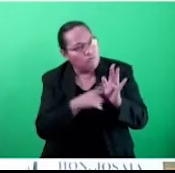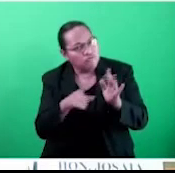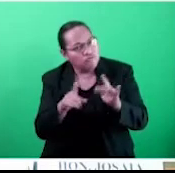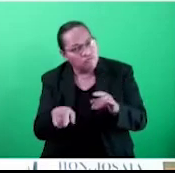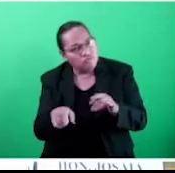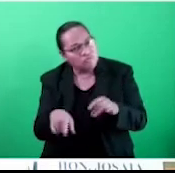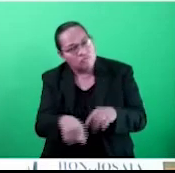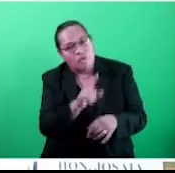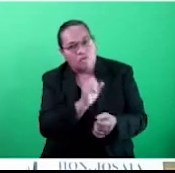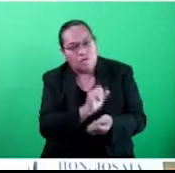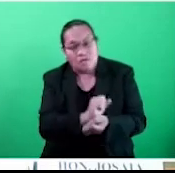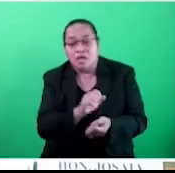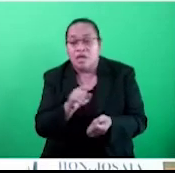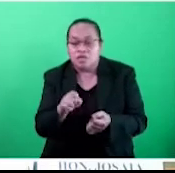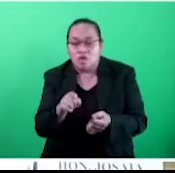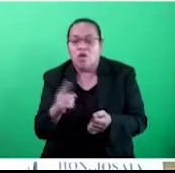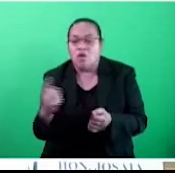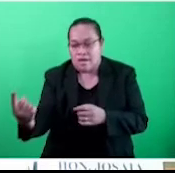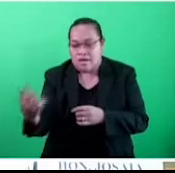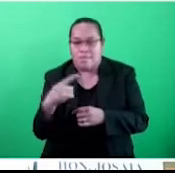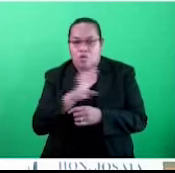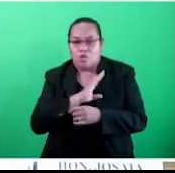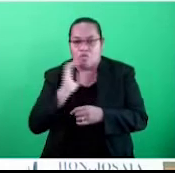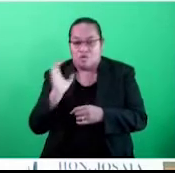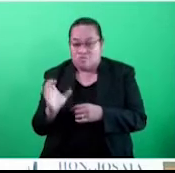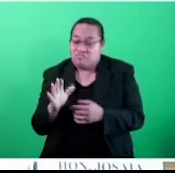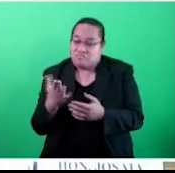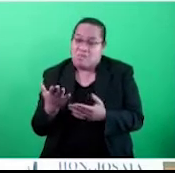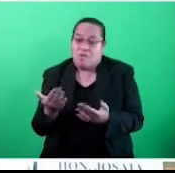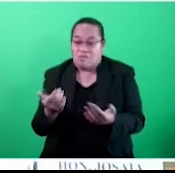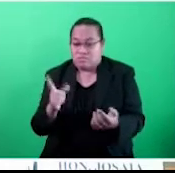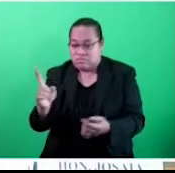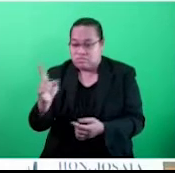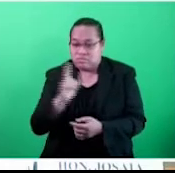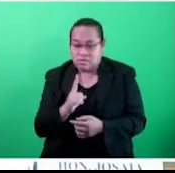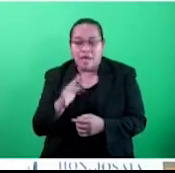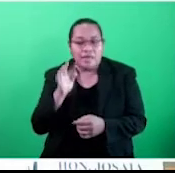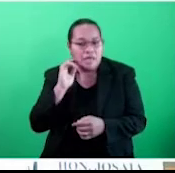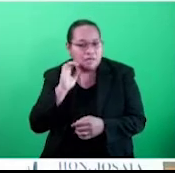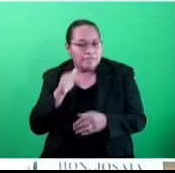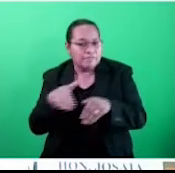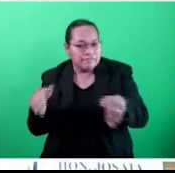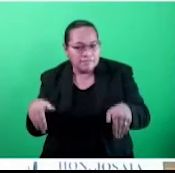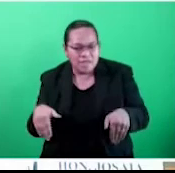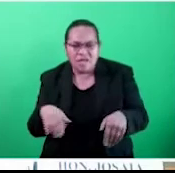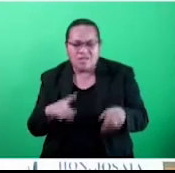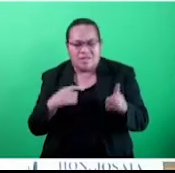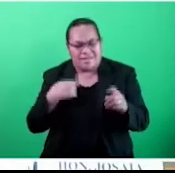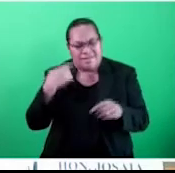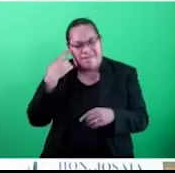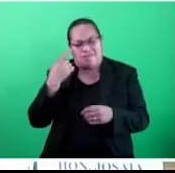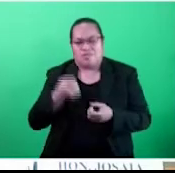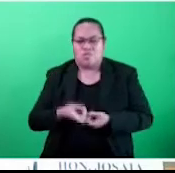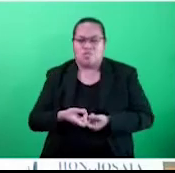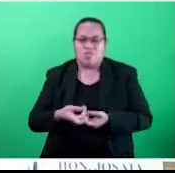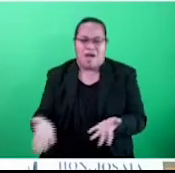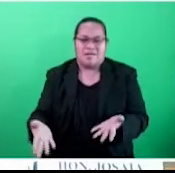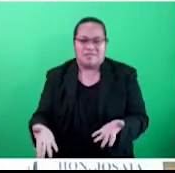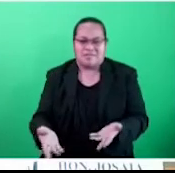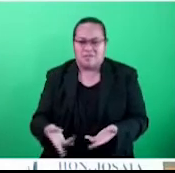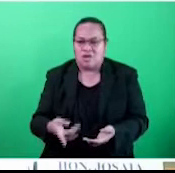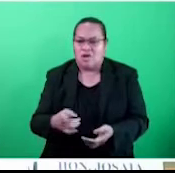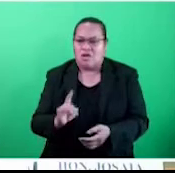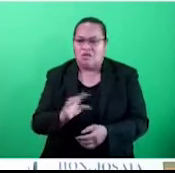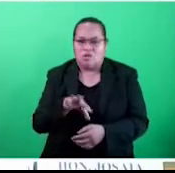matter goes to the Commission for hearing. So it would be, in fact, a waste of resources to have a commissioner be there